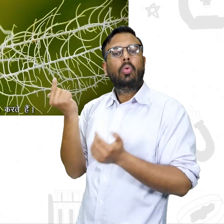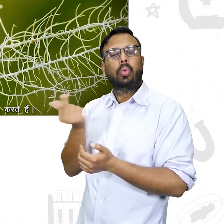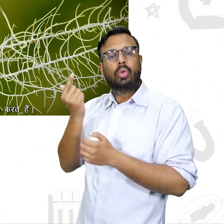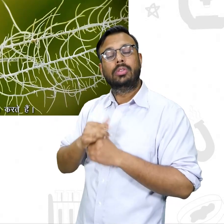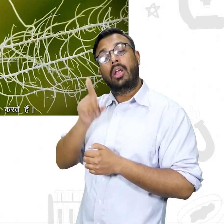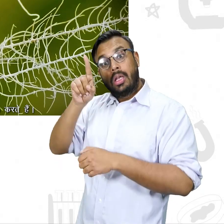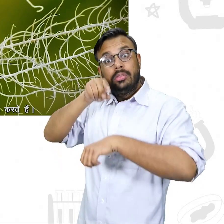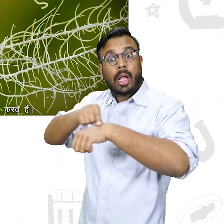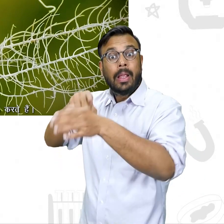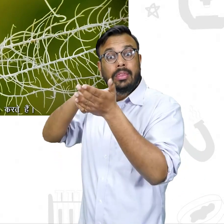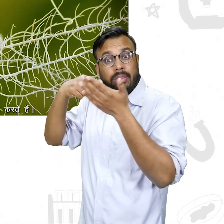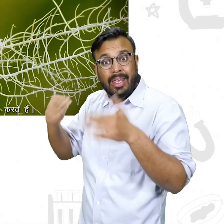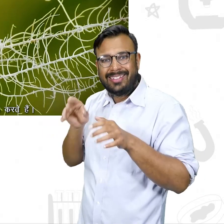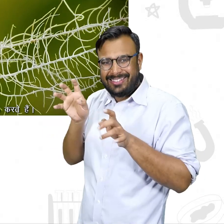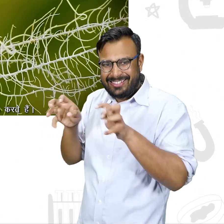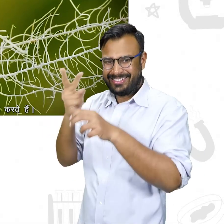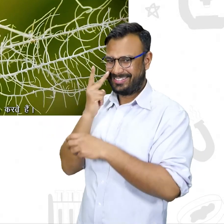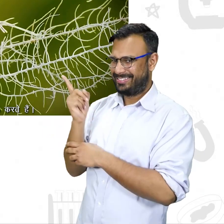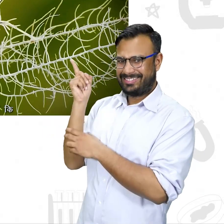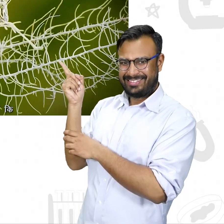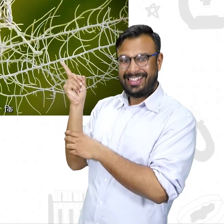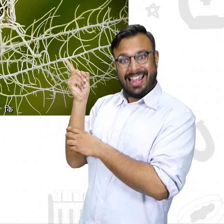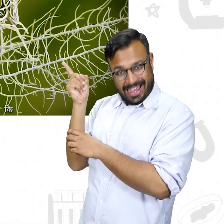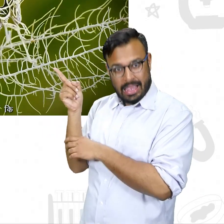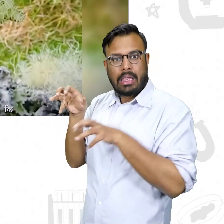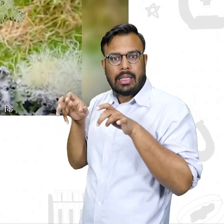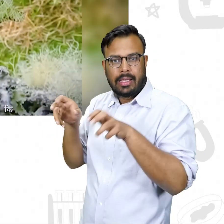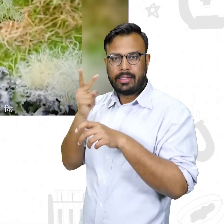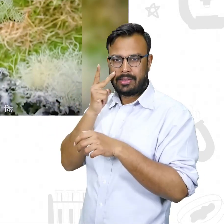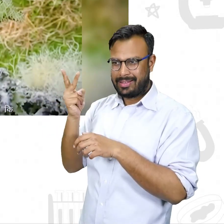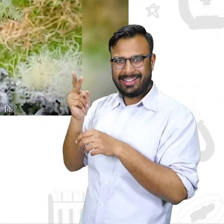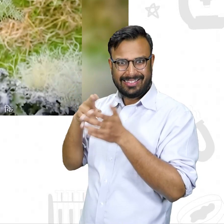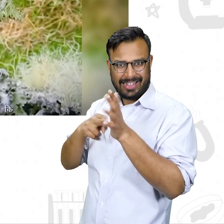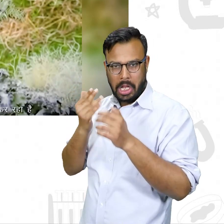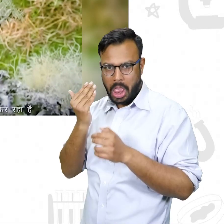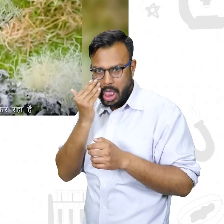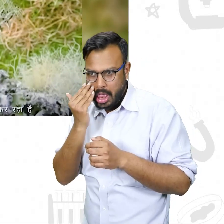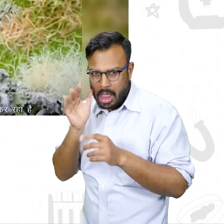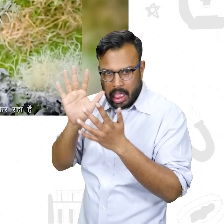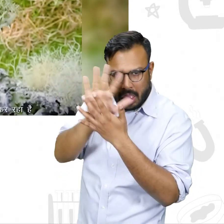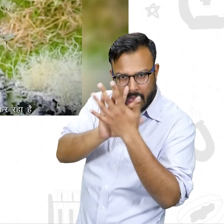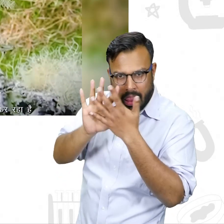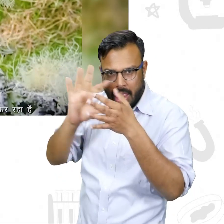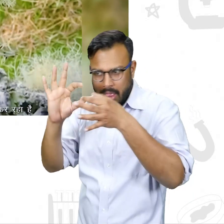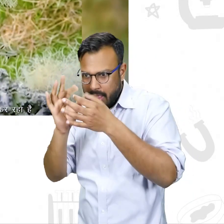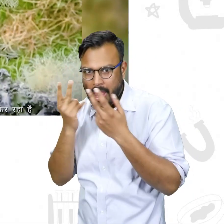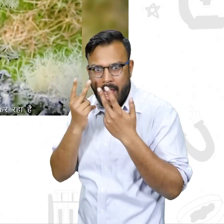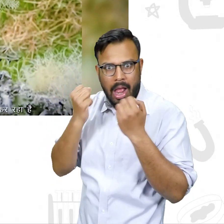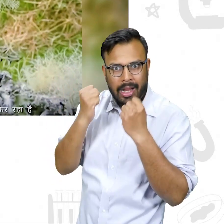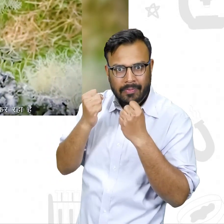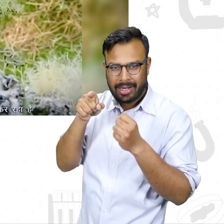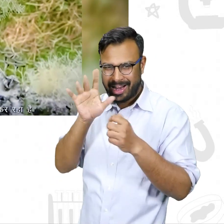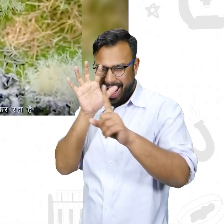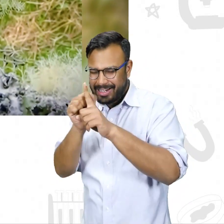Sometimes in nature, insects mimic the lichens. For example, you can see here a katydid insect mimicking the